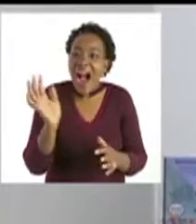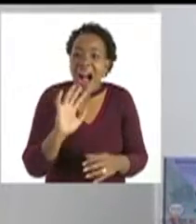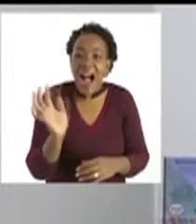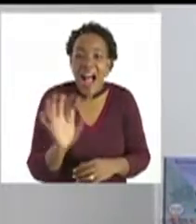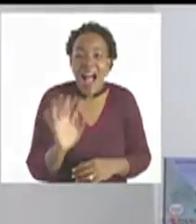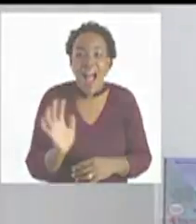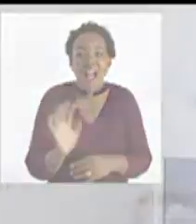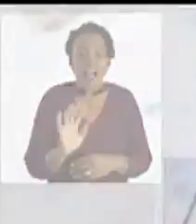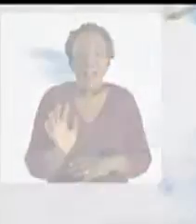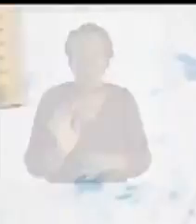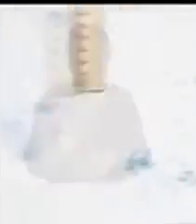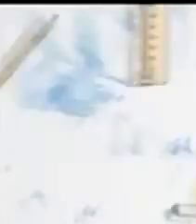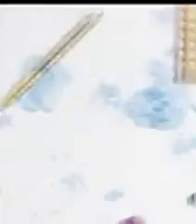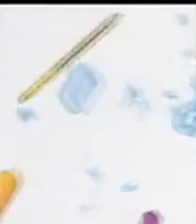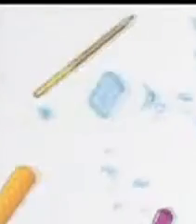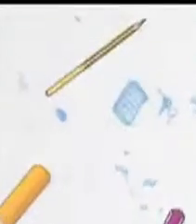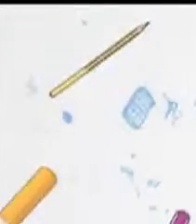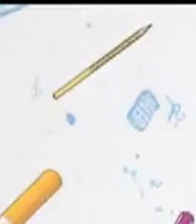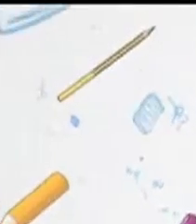bye.